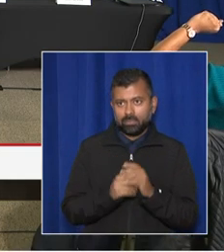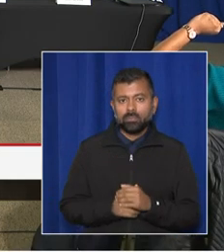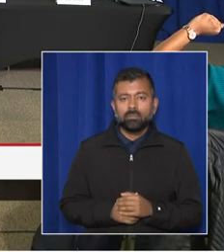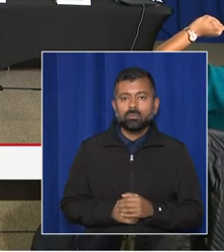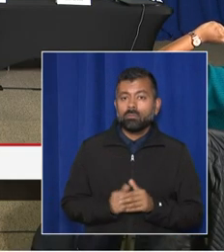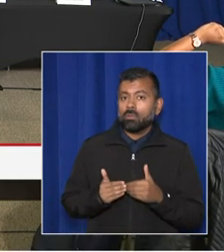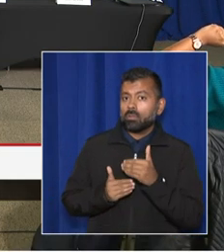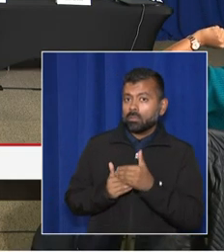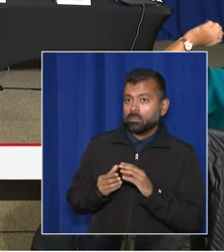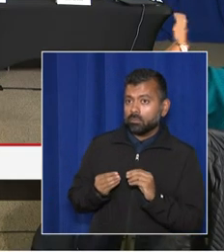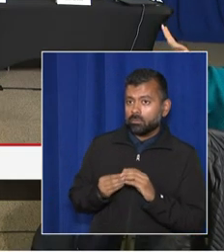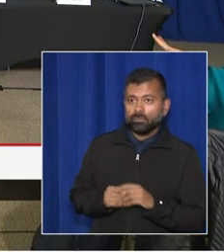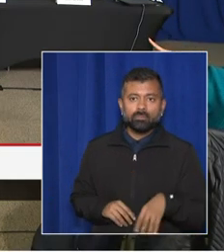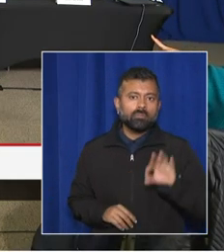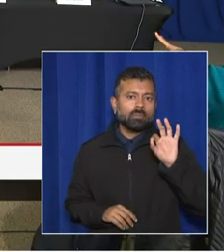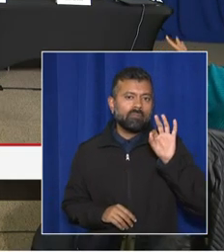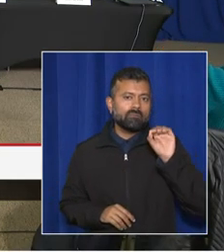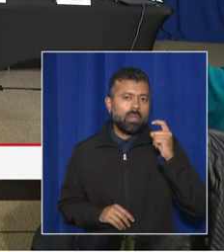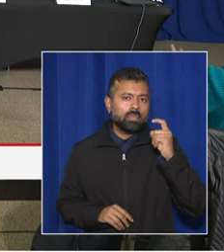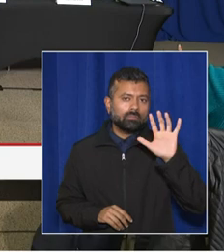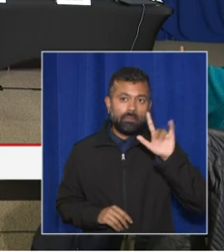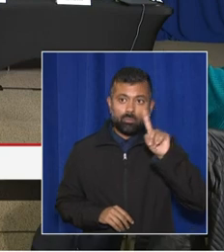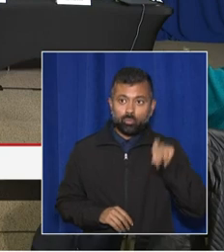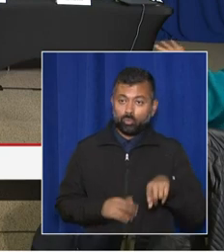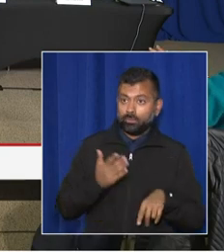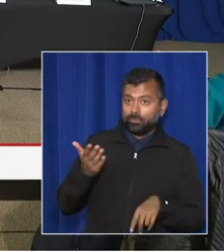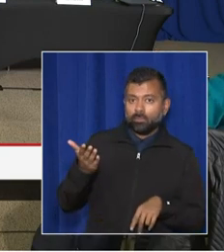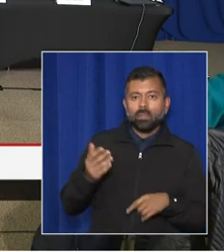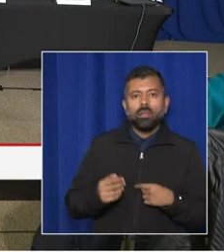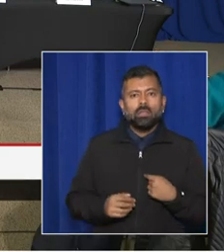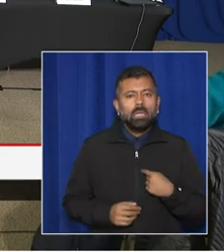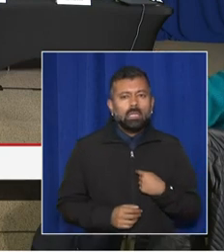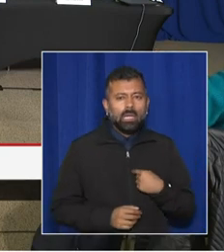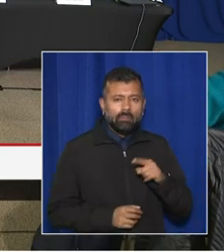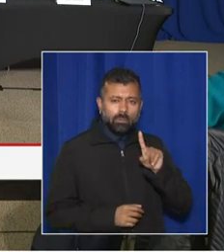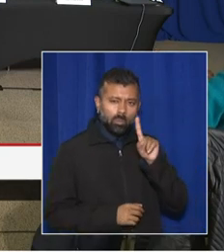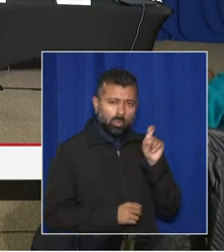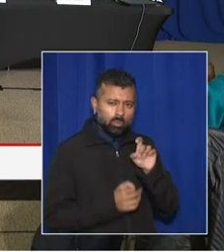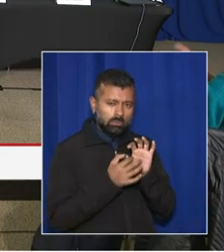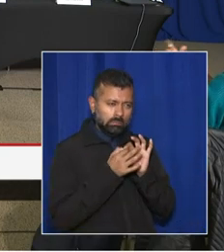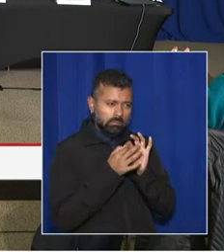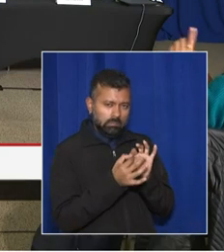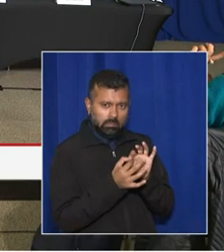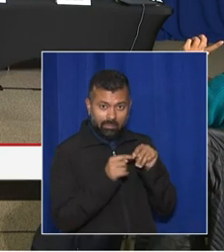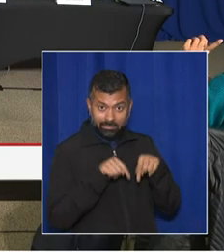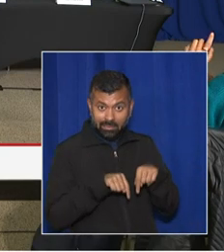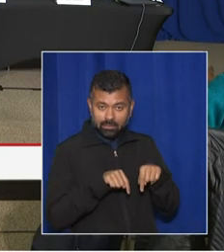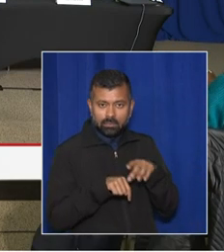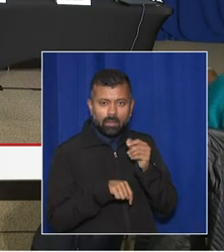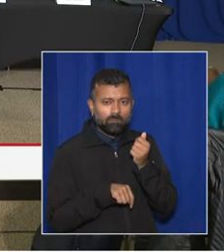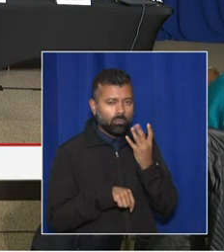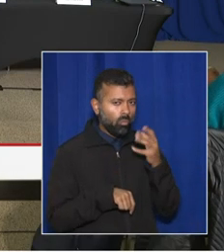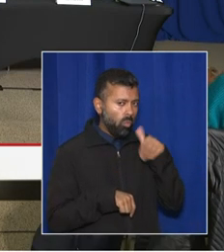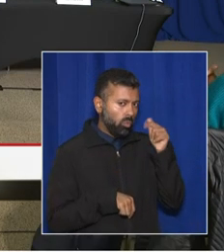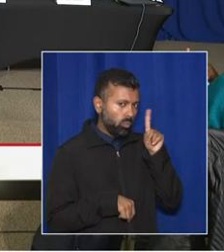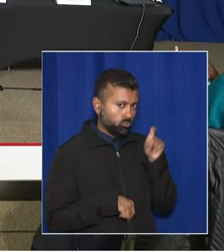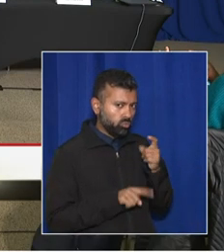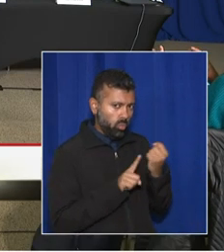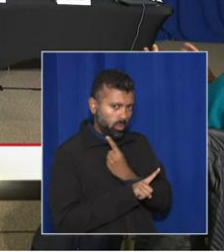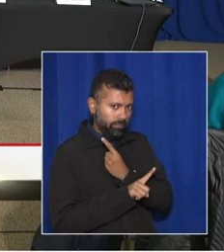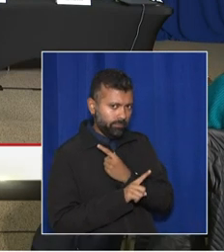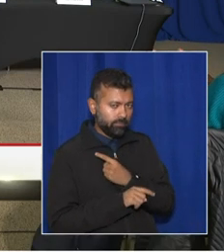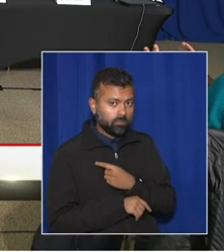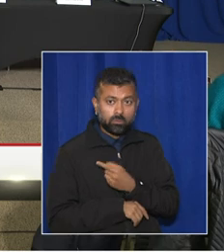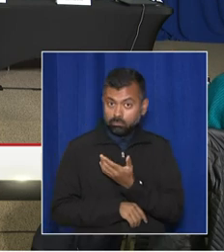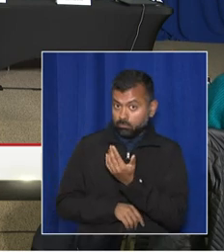Stephanie Ramirez, Fox 5. I do have a few on topic and off topic as well. On topic, just to follow up to one of the callers' questions about